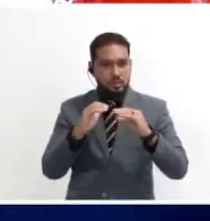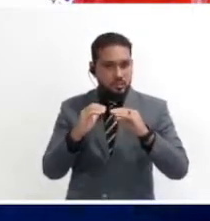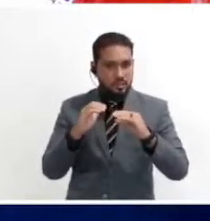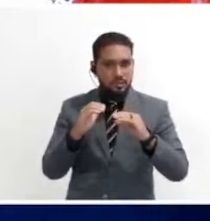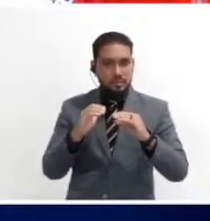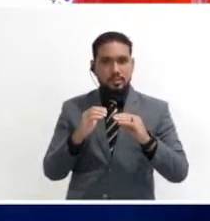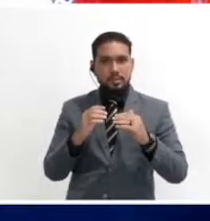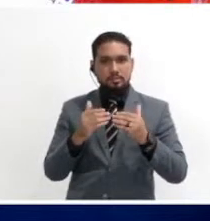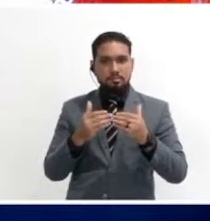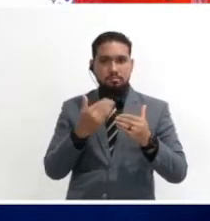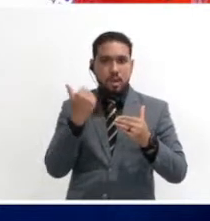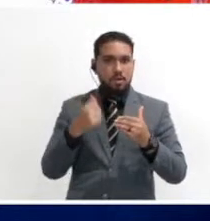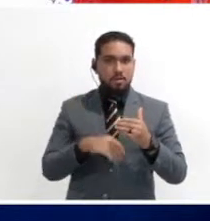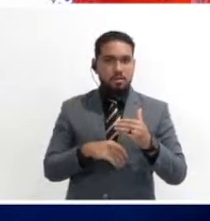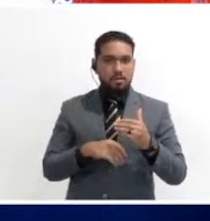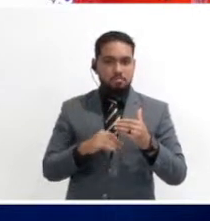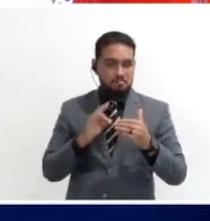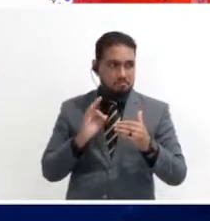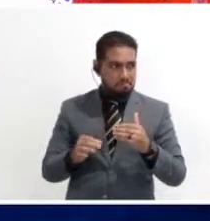Oops.